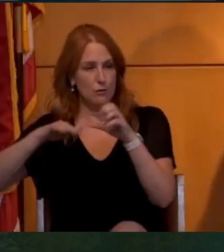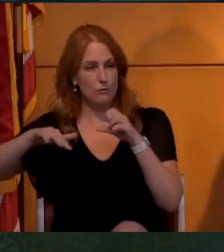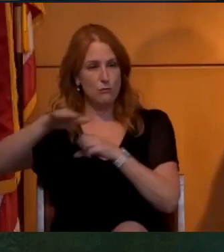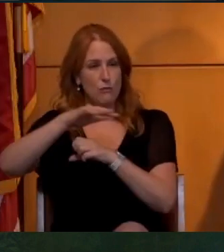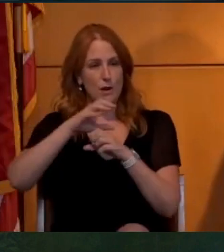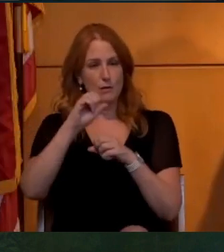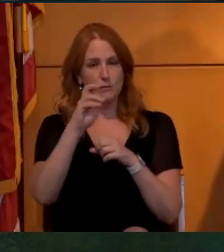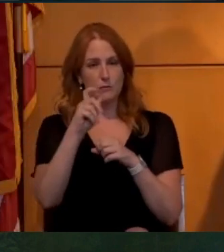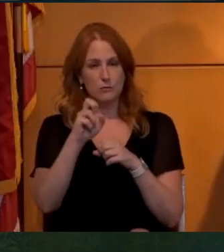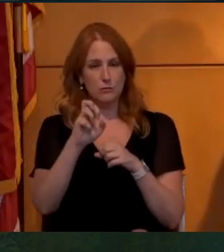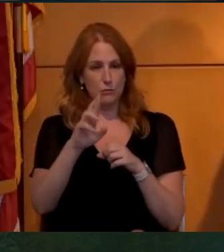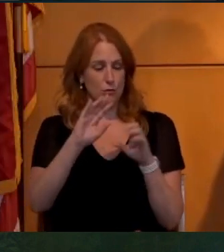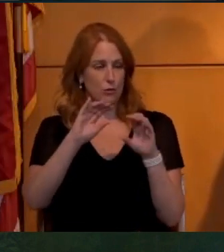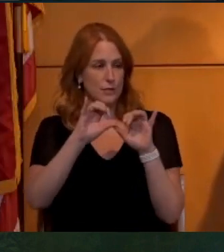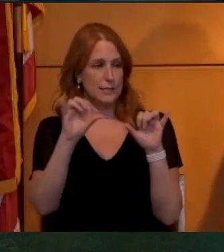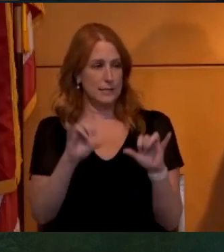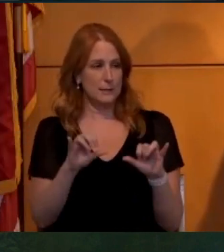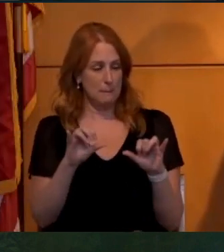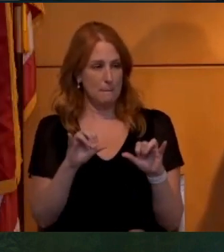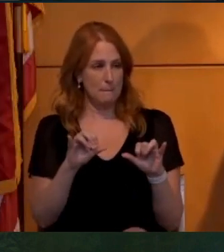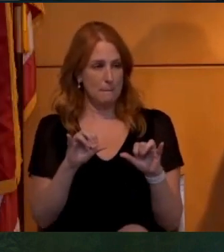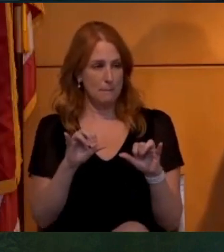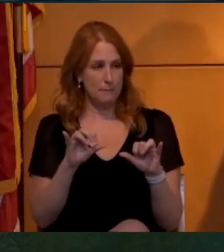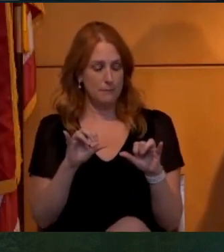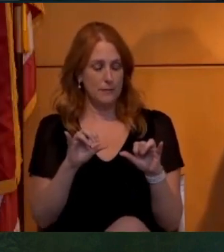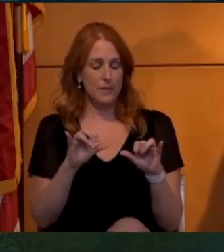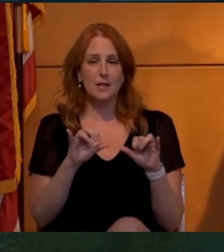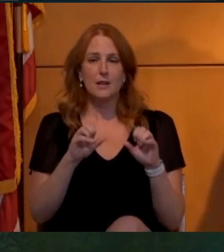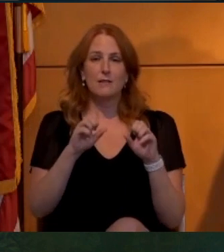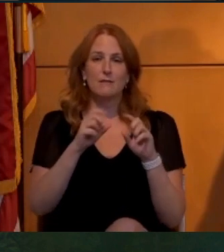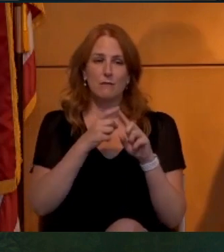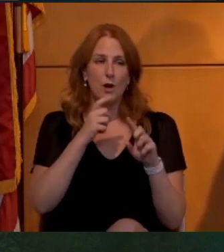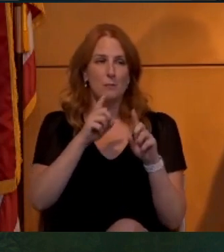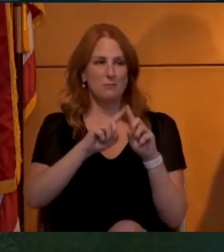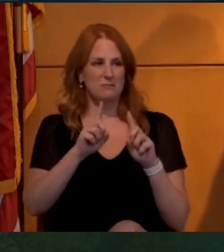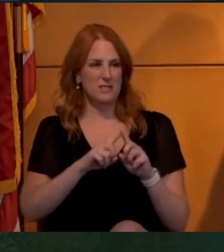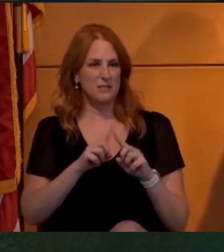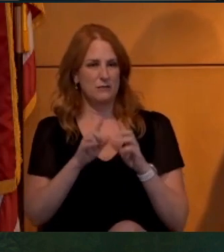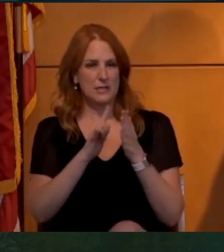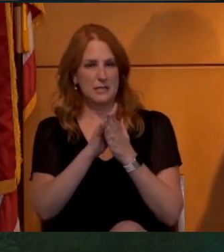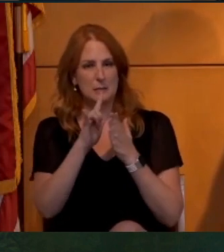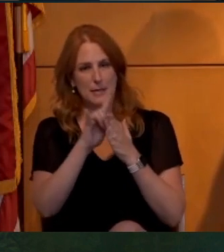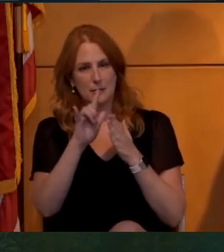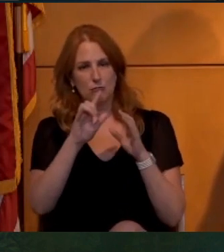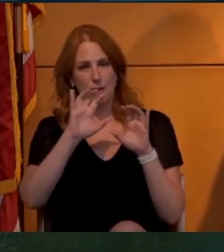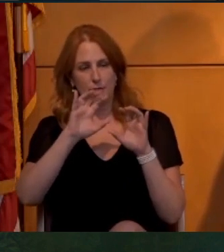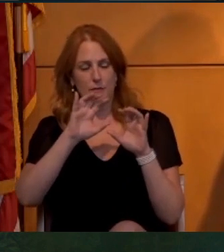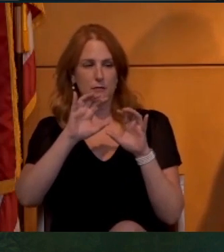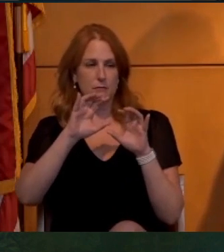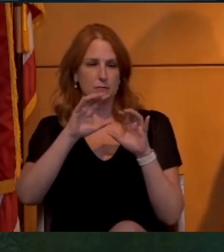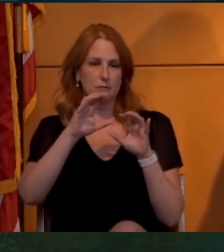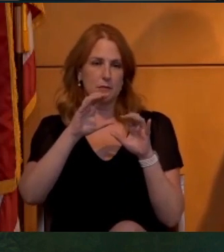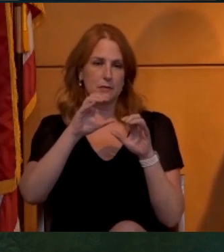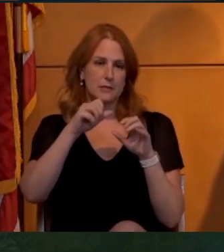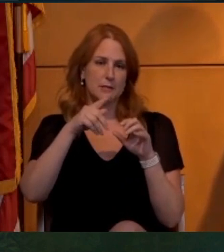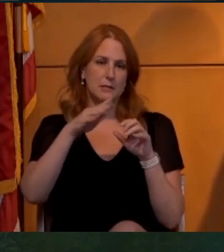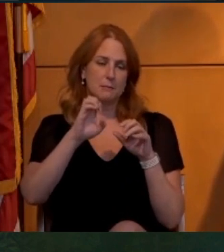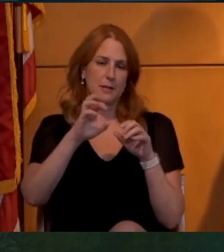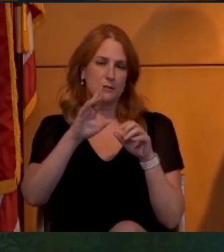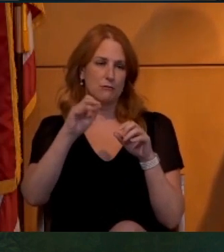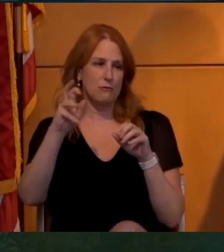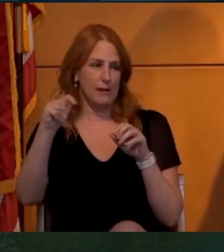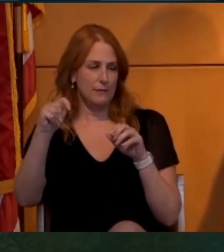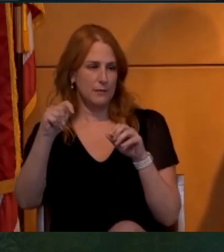many instruments aboard many different spacecraft. Our flagship portal is the Moontrek